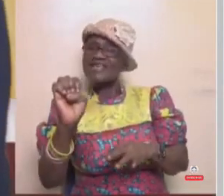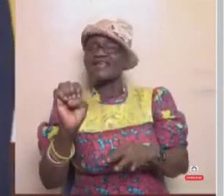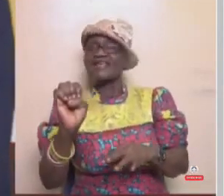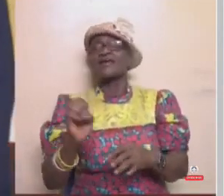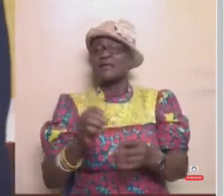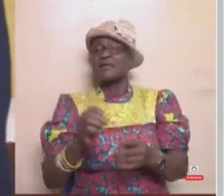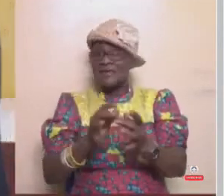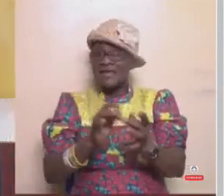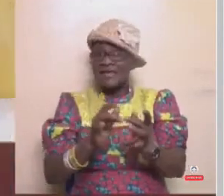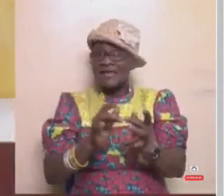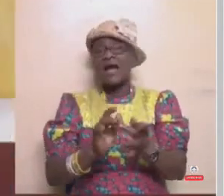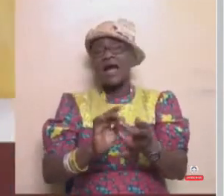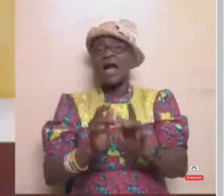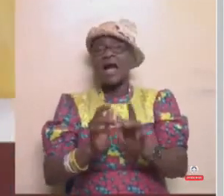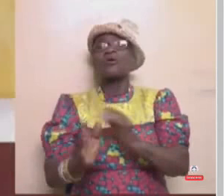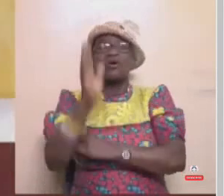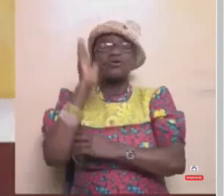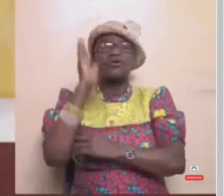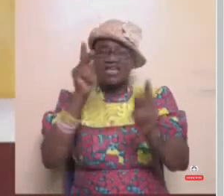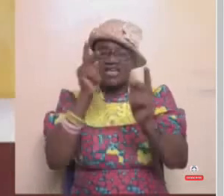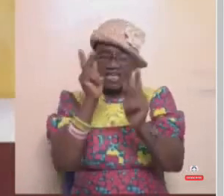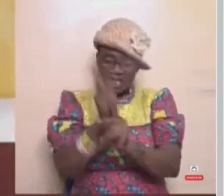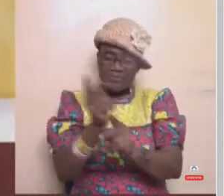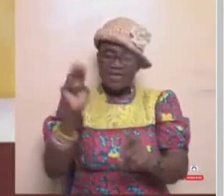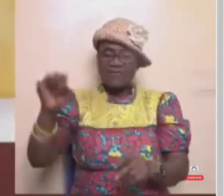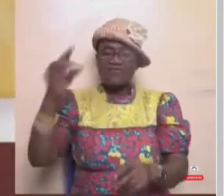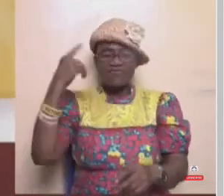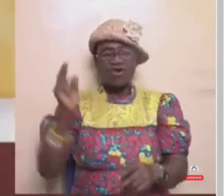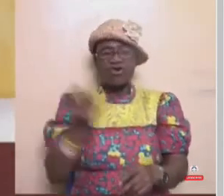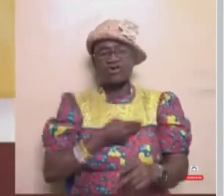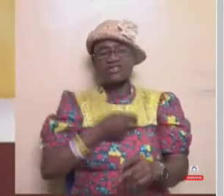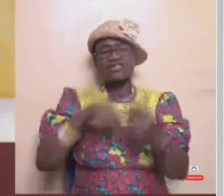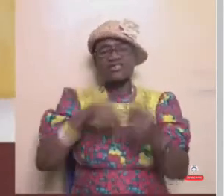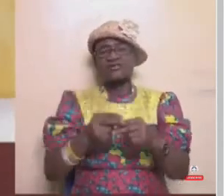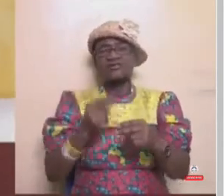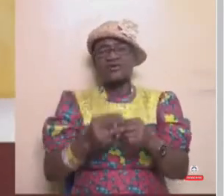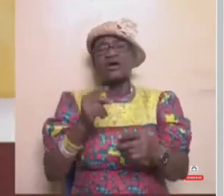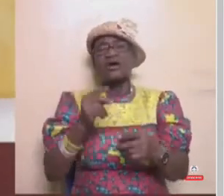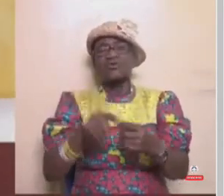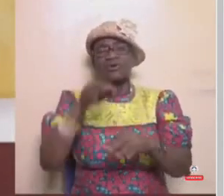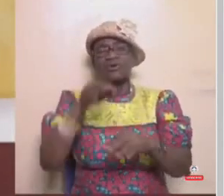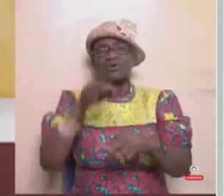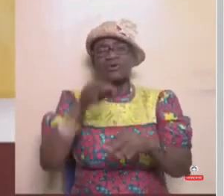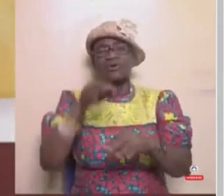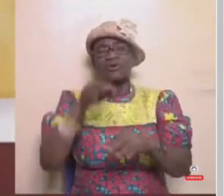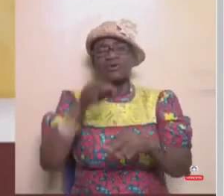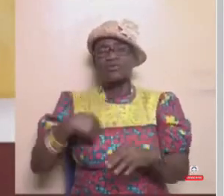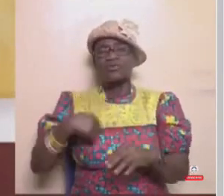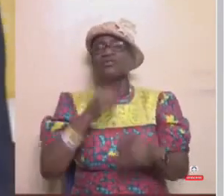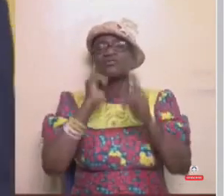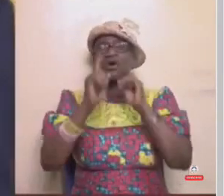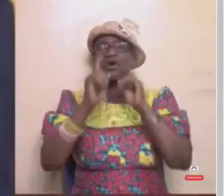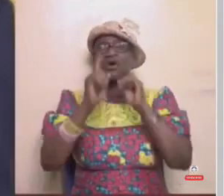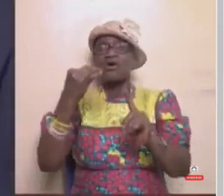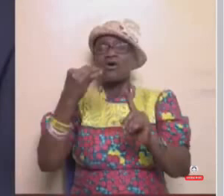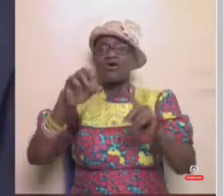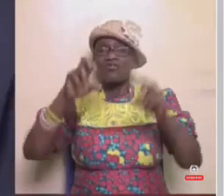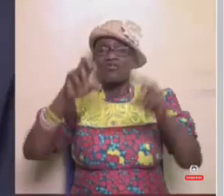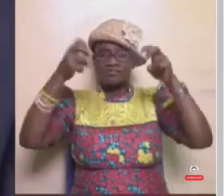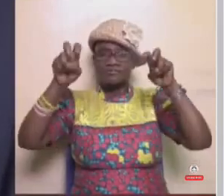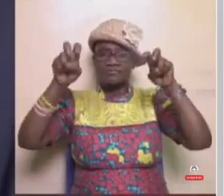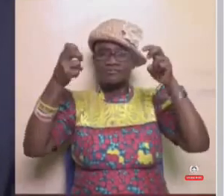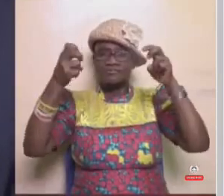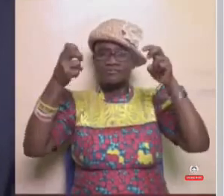Amen. Tonight, we're going to talk about something that's the topic that says, do